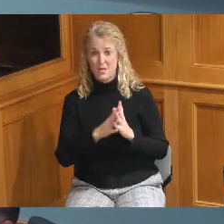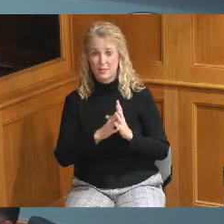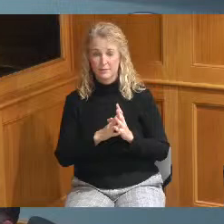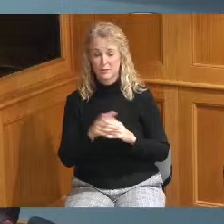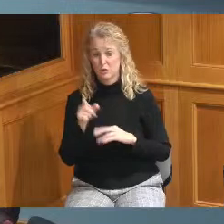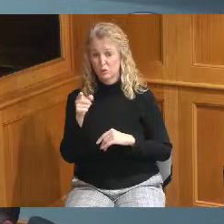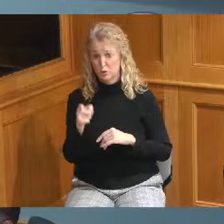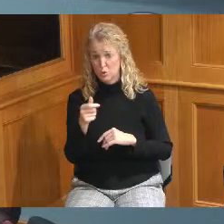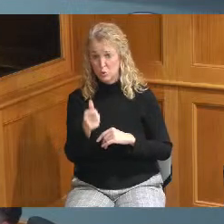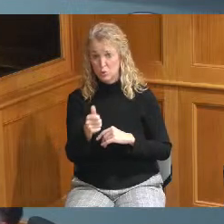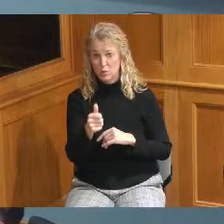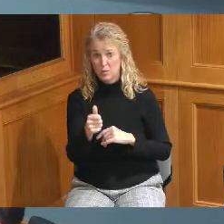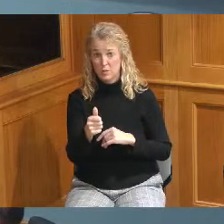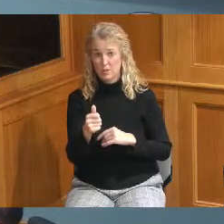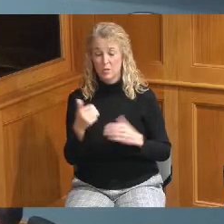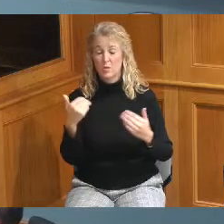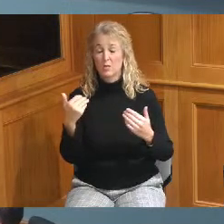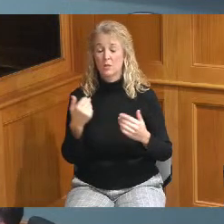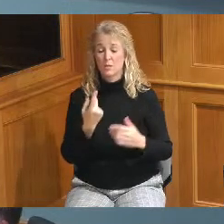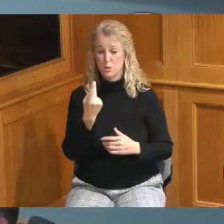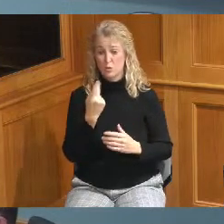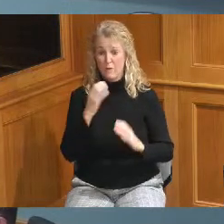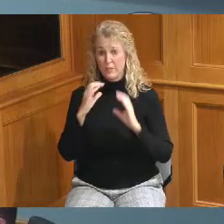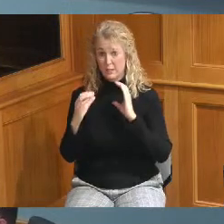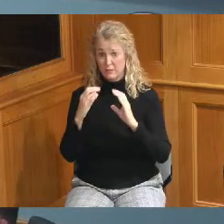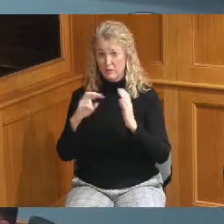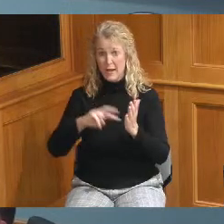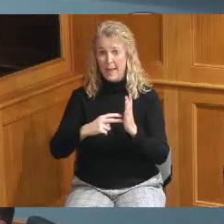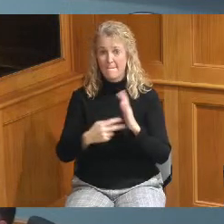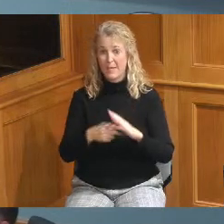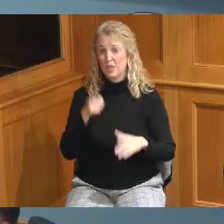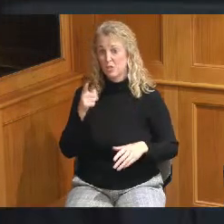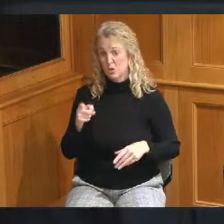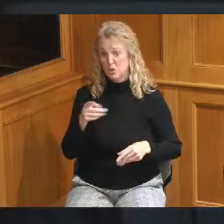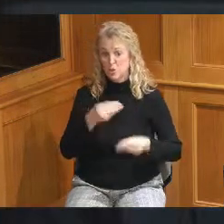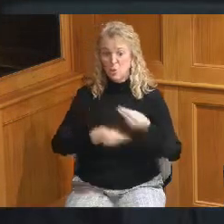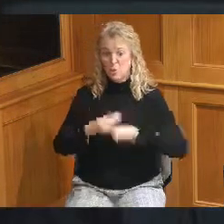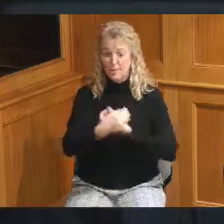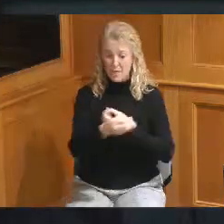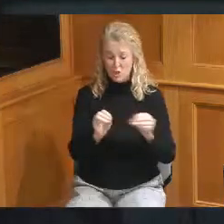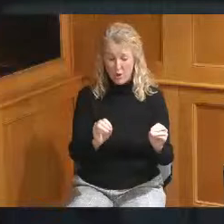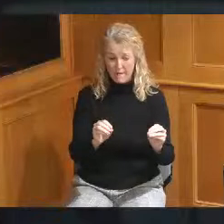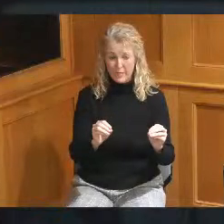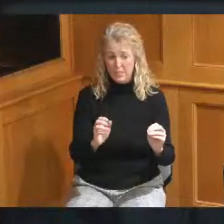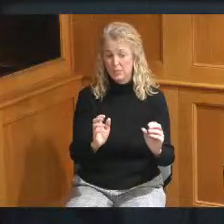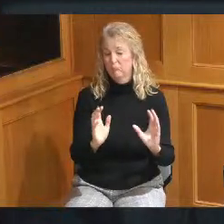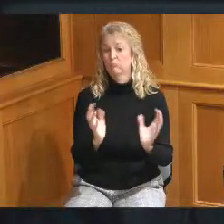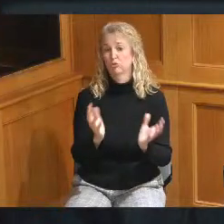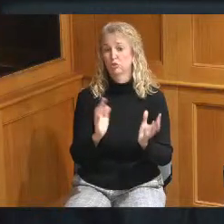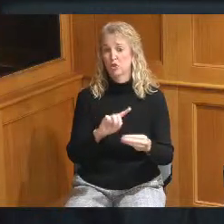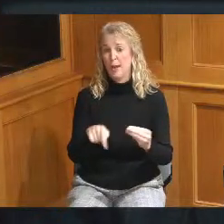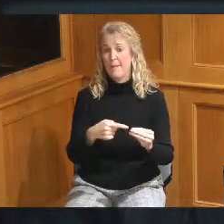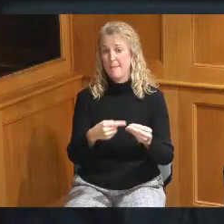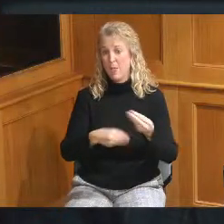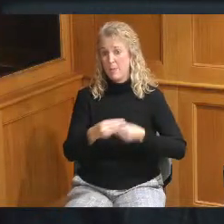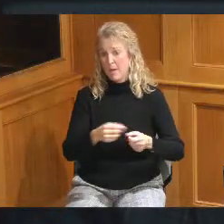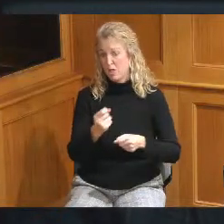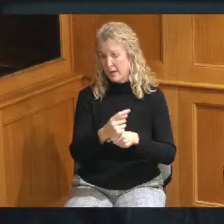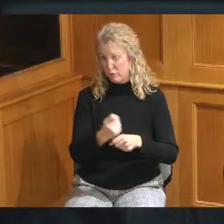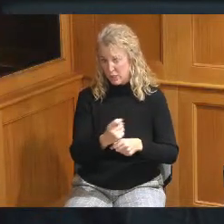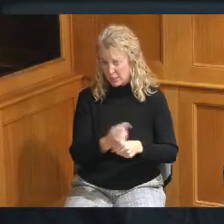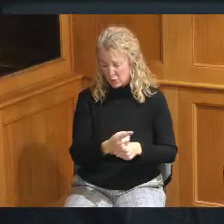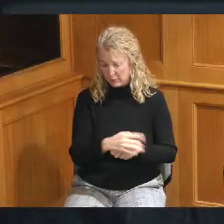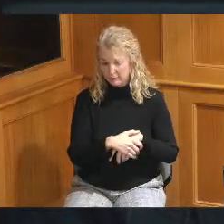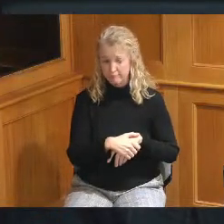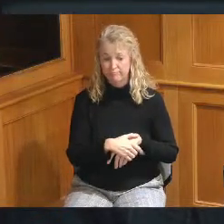we have a conversation. When I say we, I mean you in the budget office have a conversation about the budget every year,